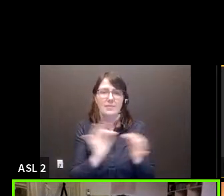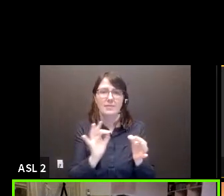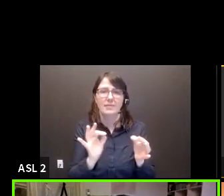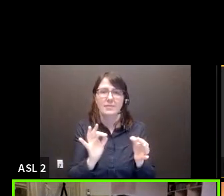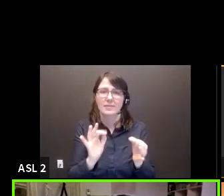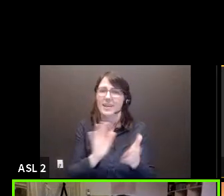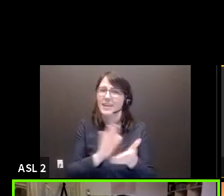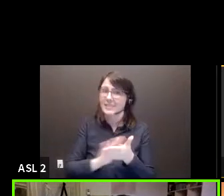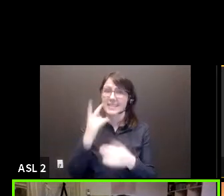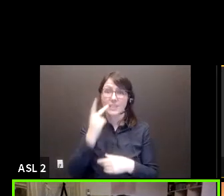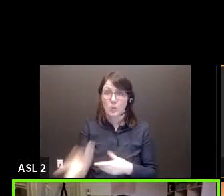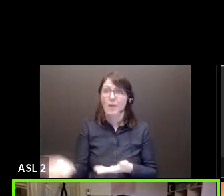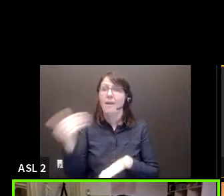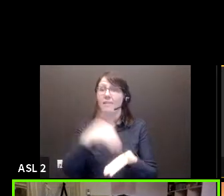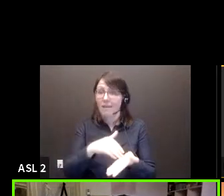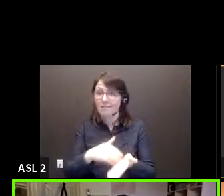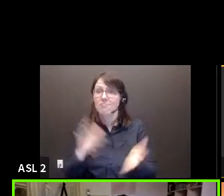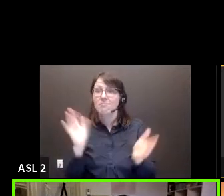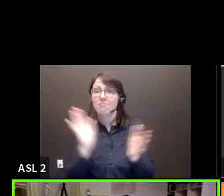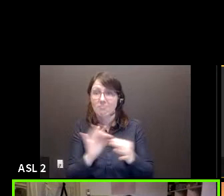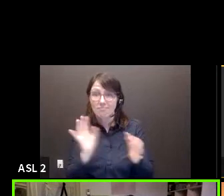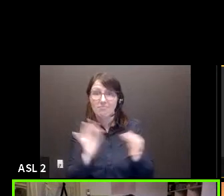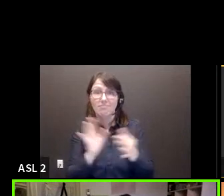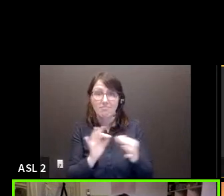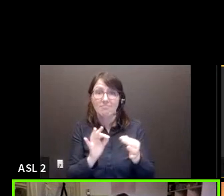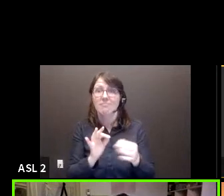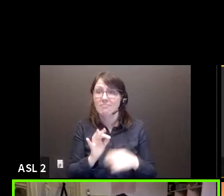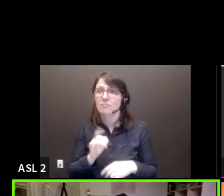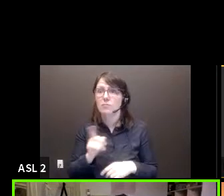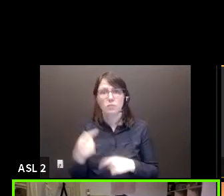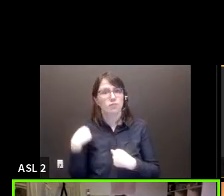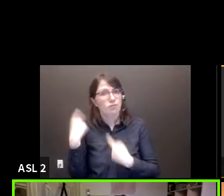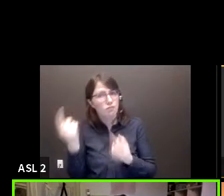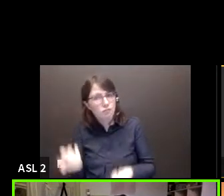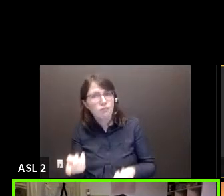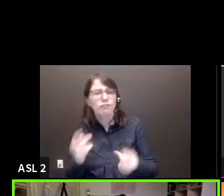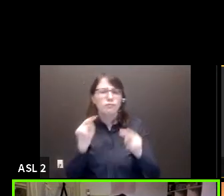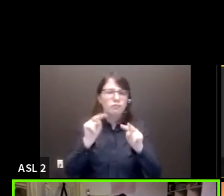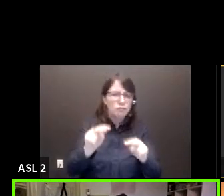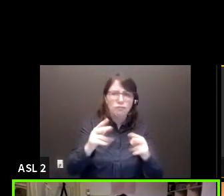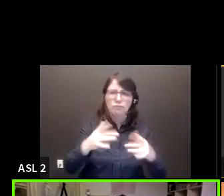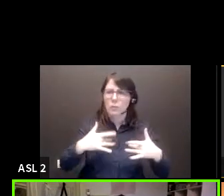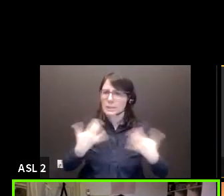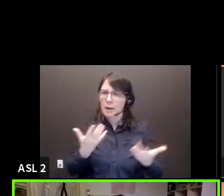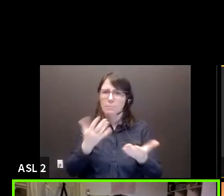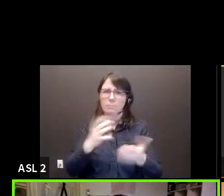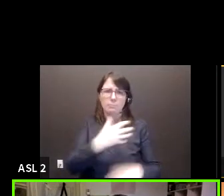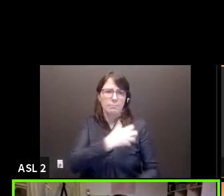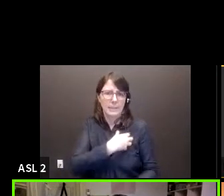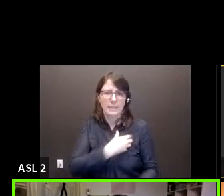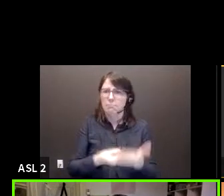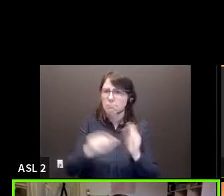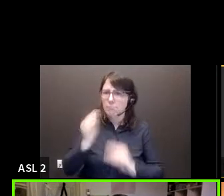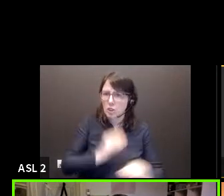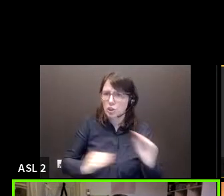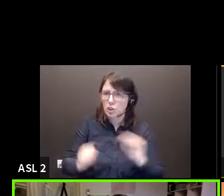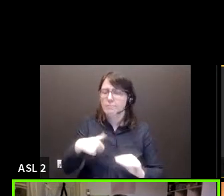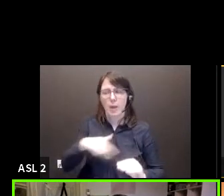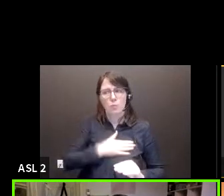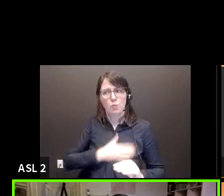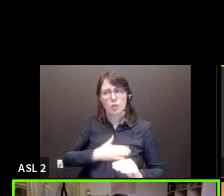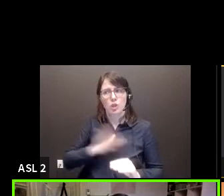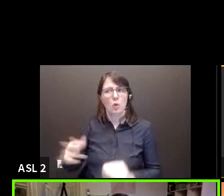see you back again because you've certainly been very conscientious and diligent in in keeping our feet to the fire and we appreciate